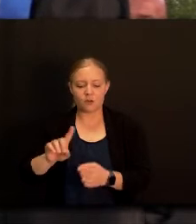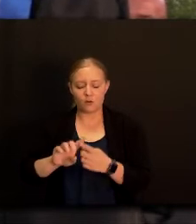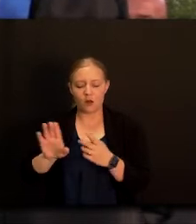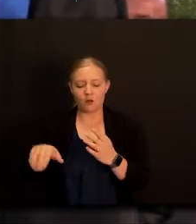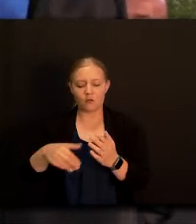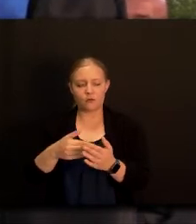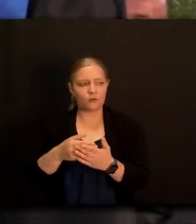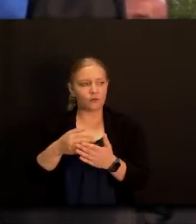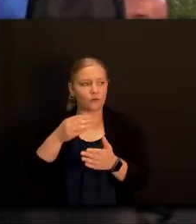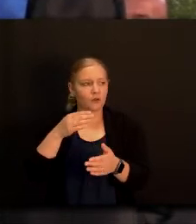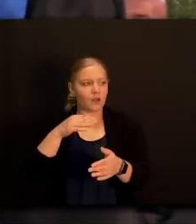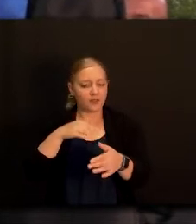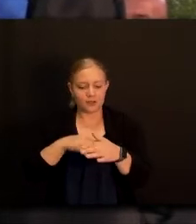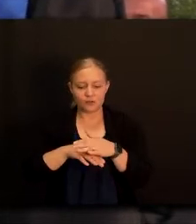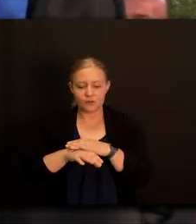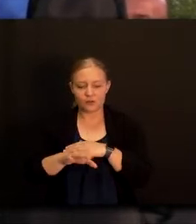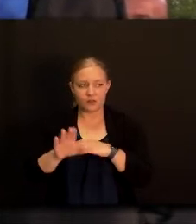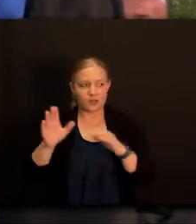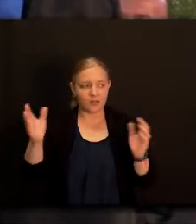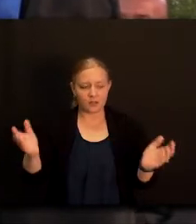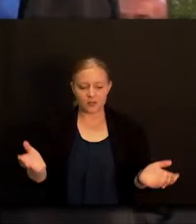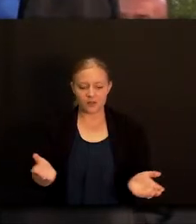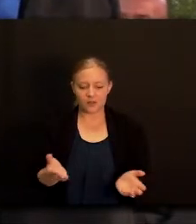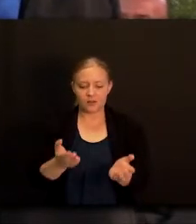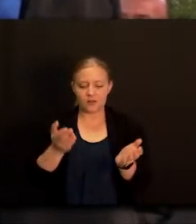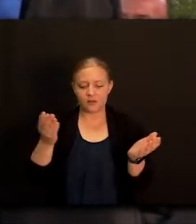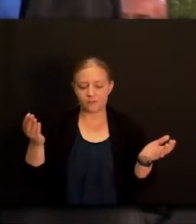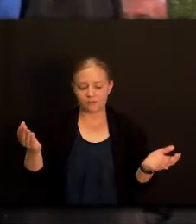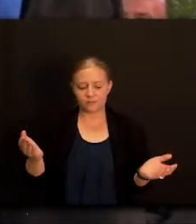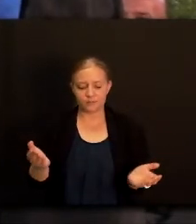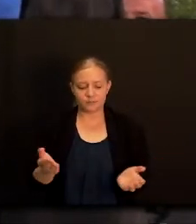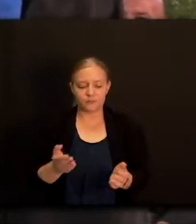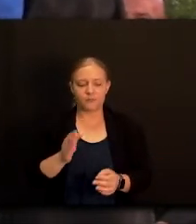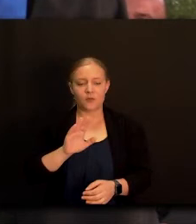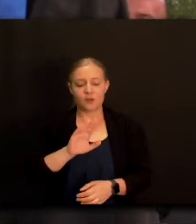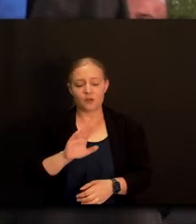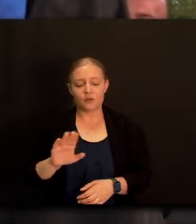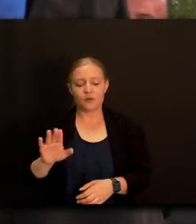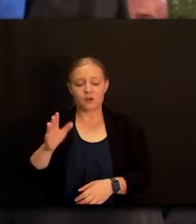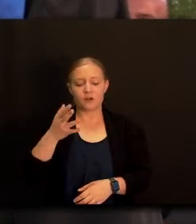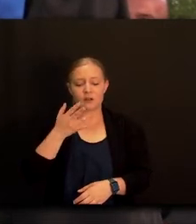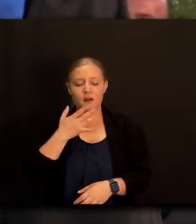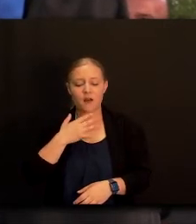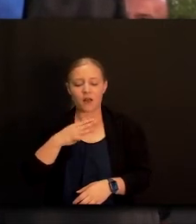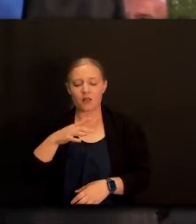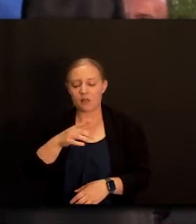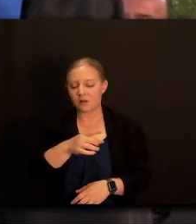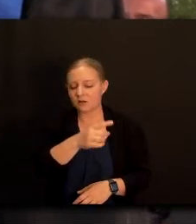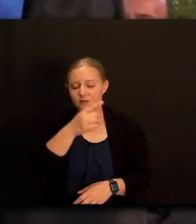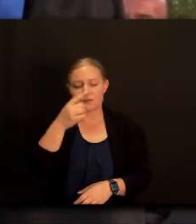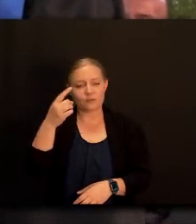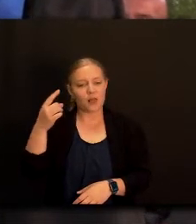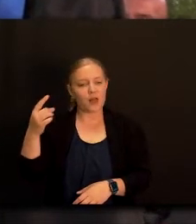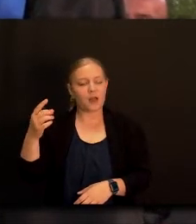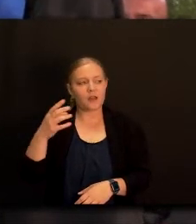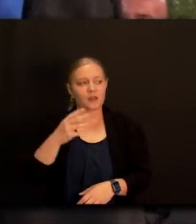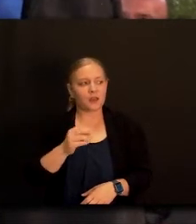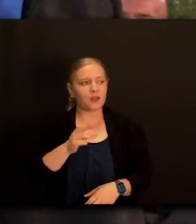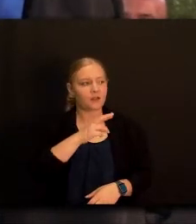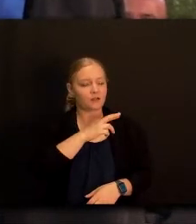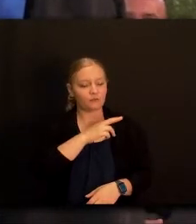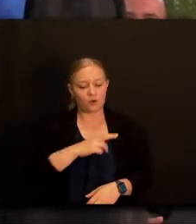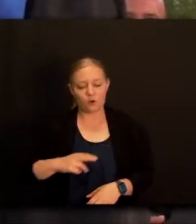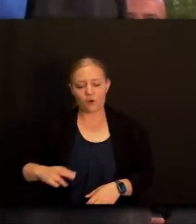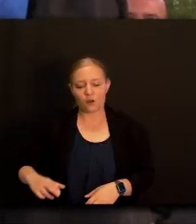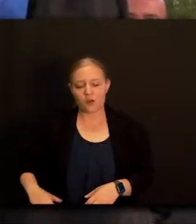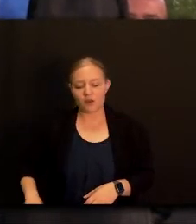all who enter here, your colors black